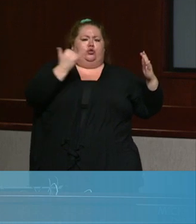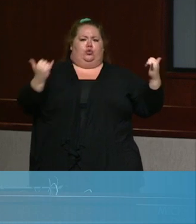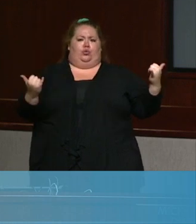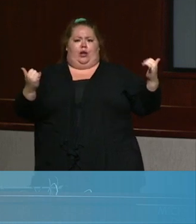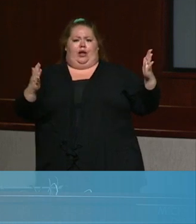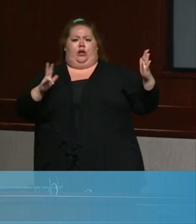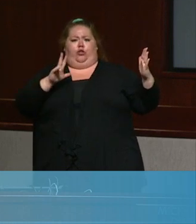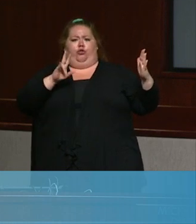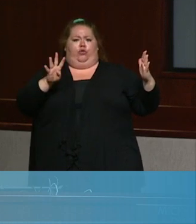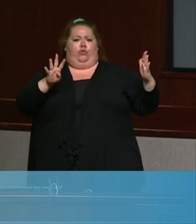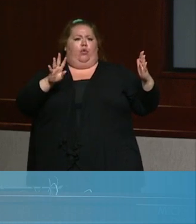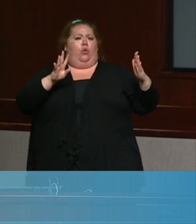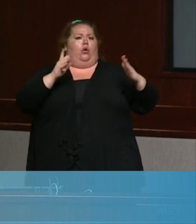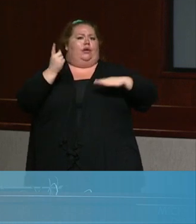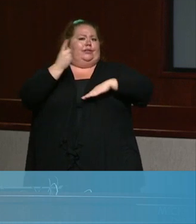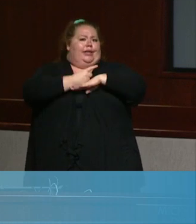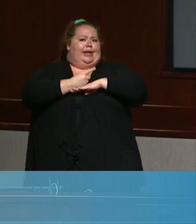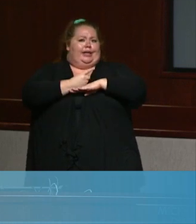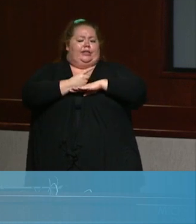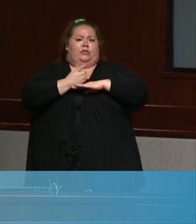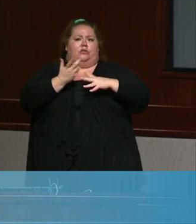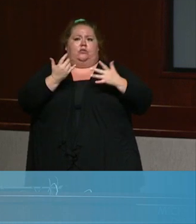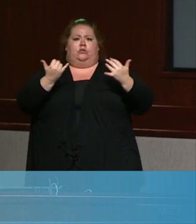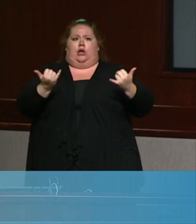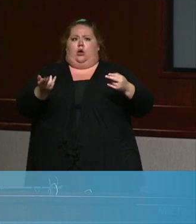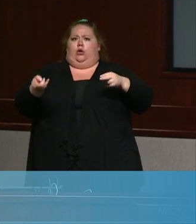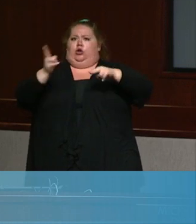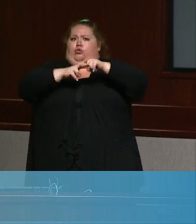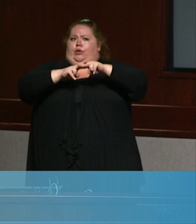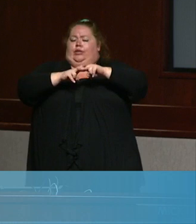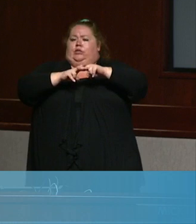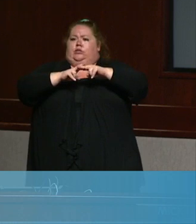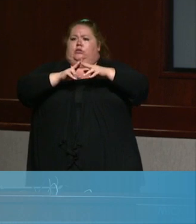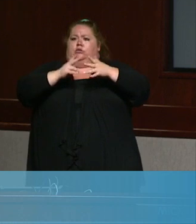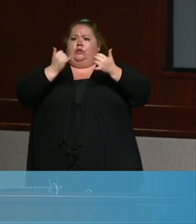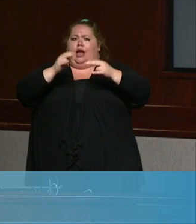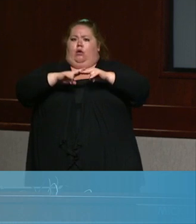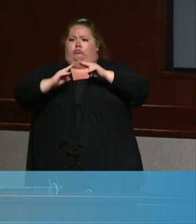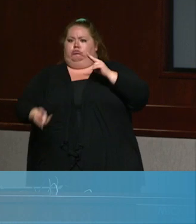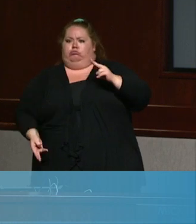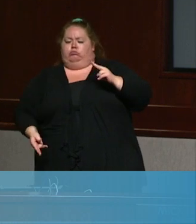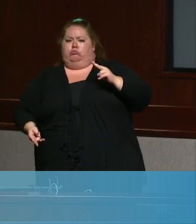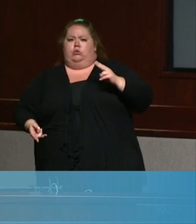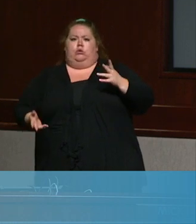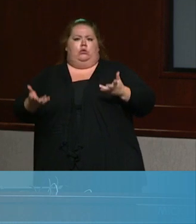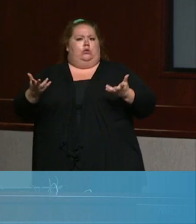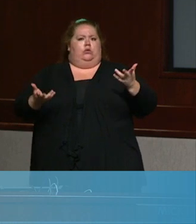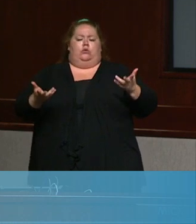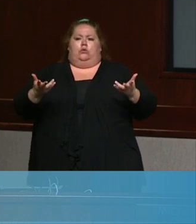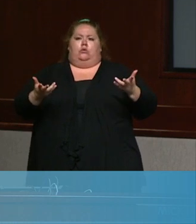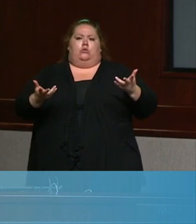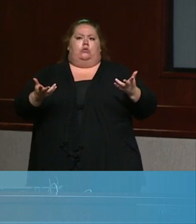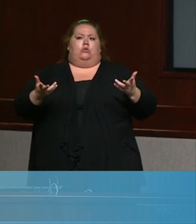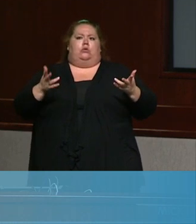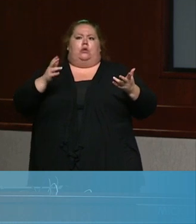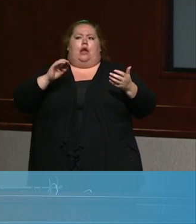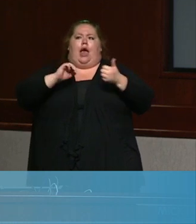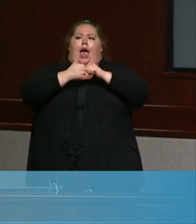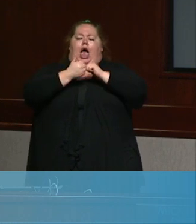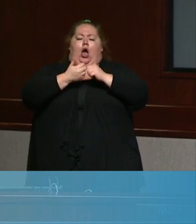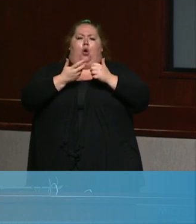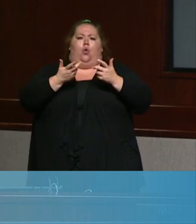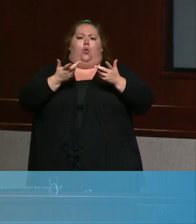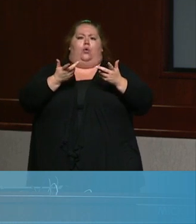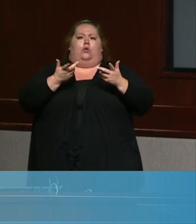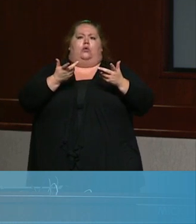people isolating at home increasing by 9,300, but by recovering only down 2,400, I was wondering, what is the criteria for moving off